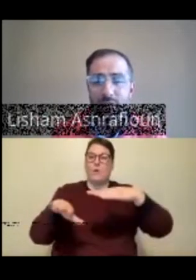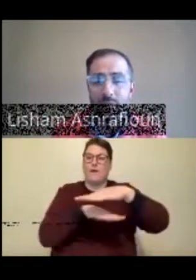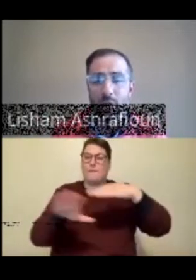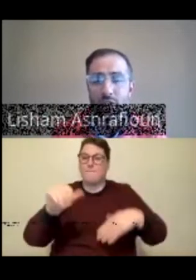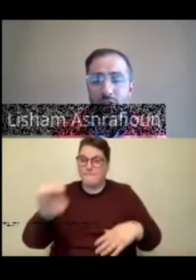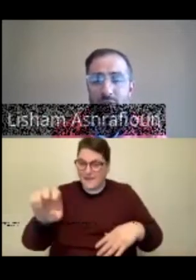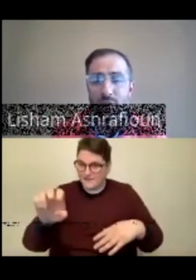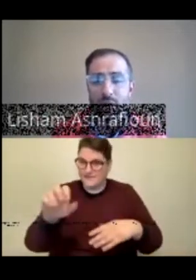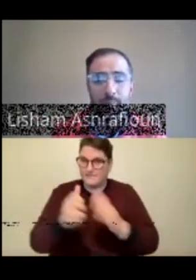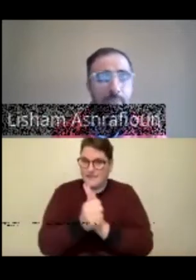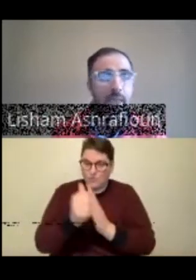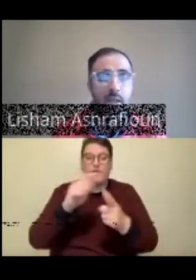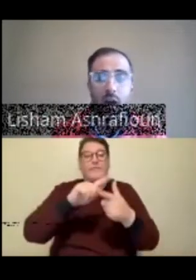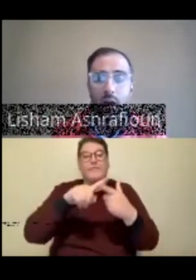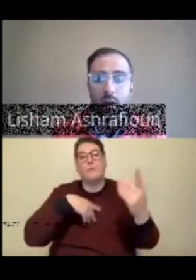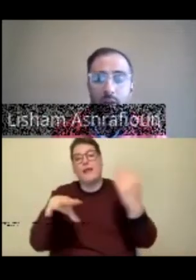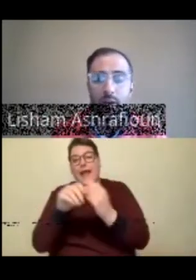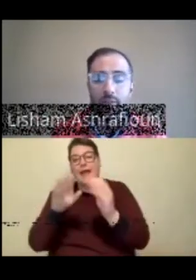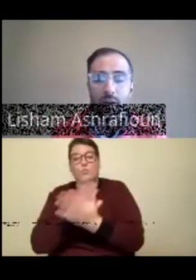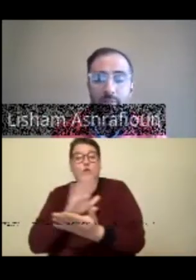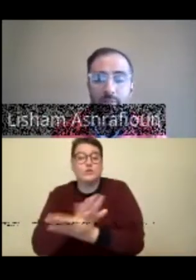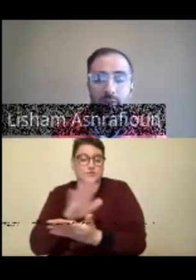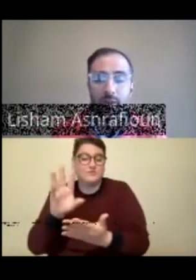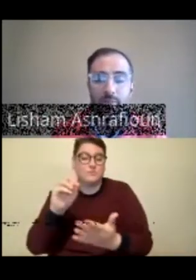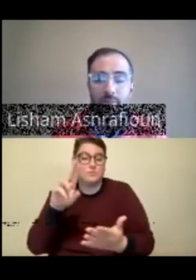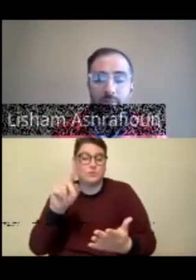content from worksheets from a